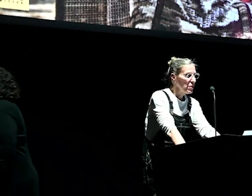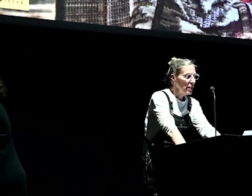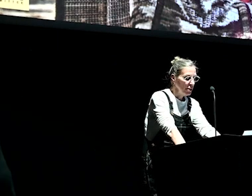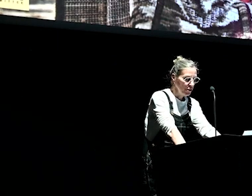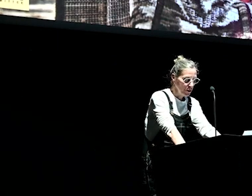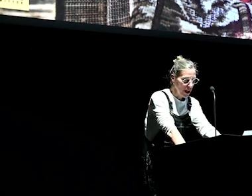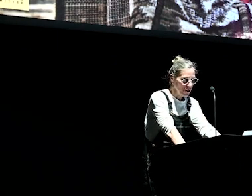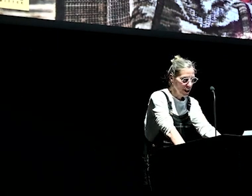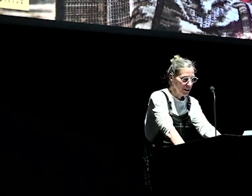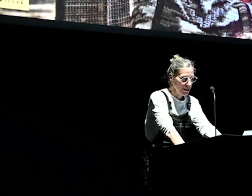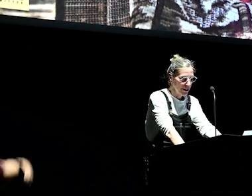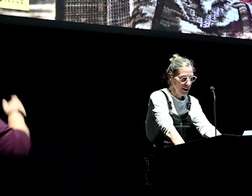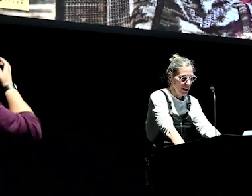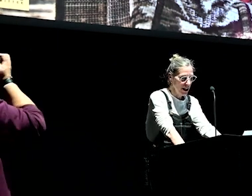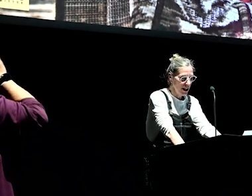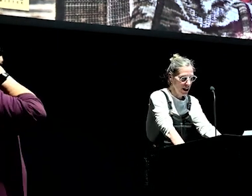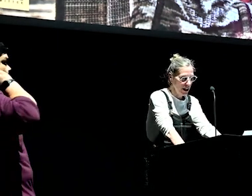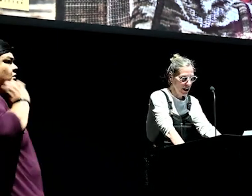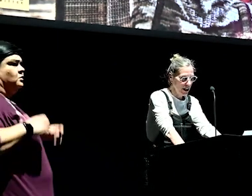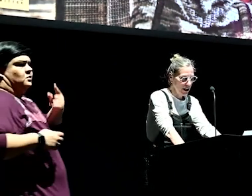A very meaningful project